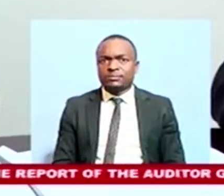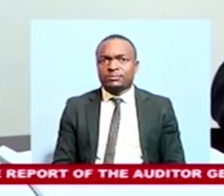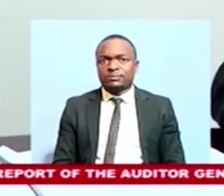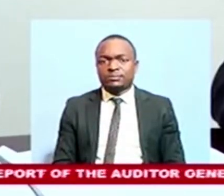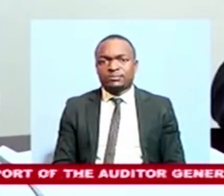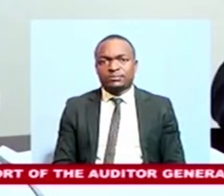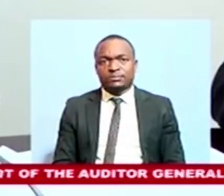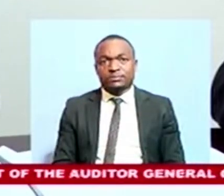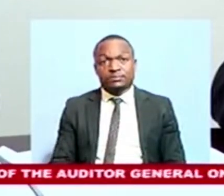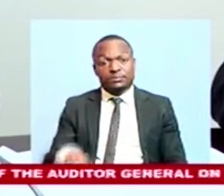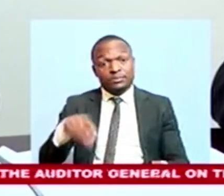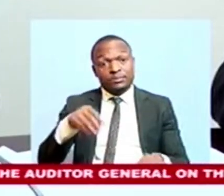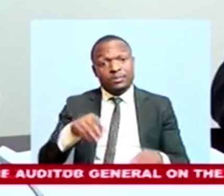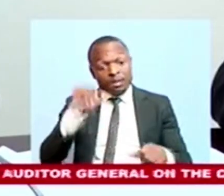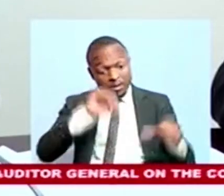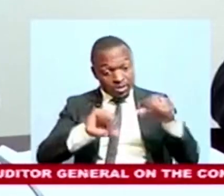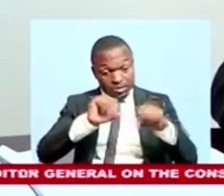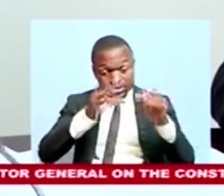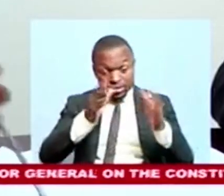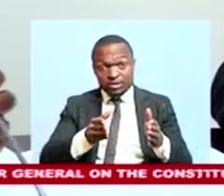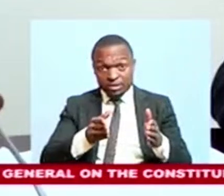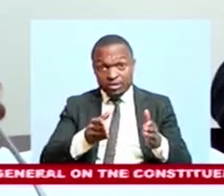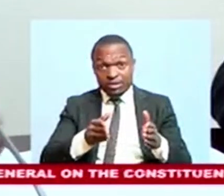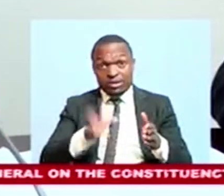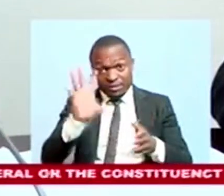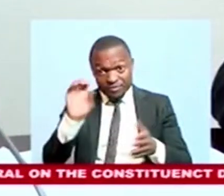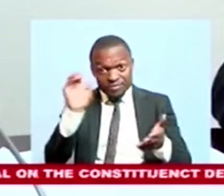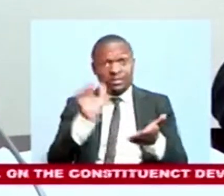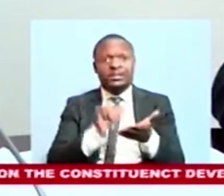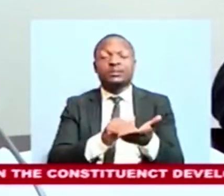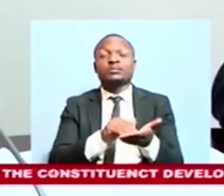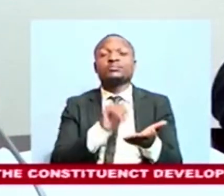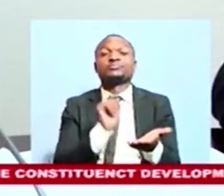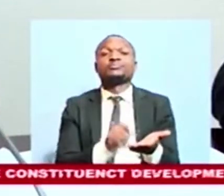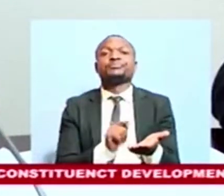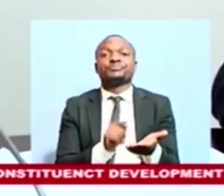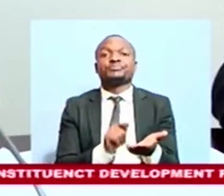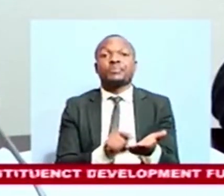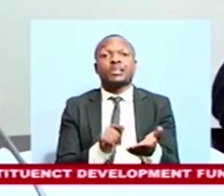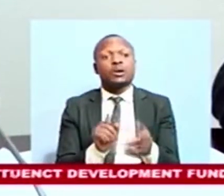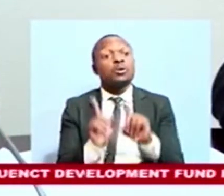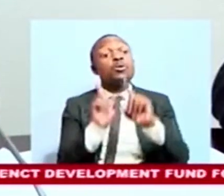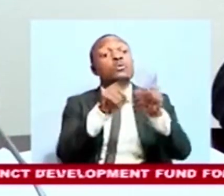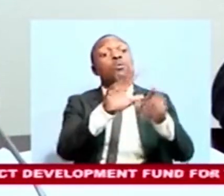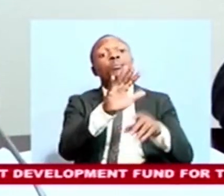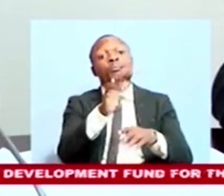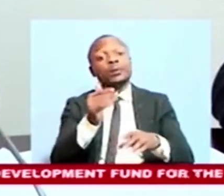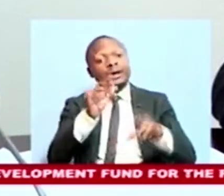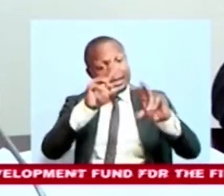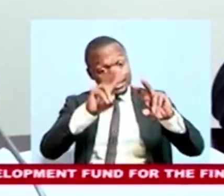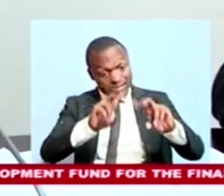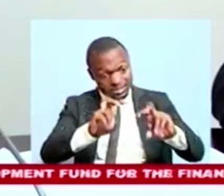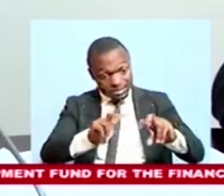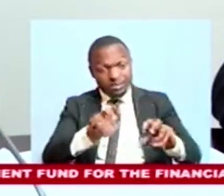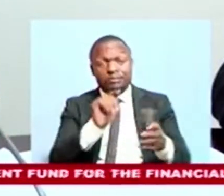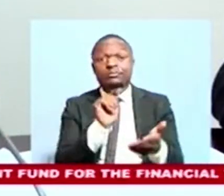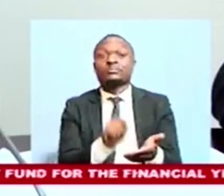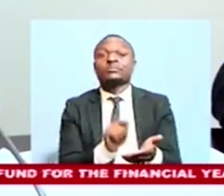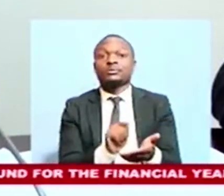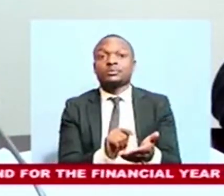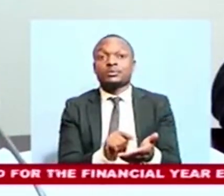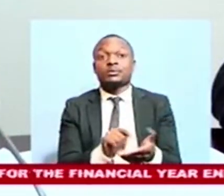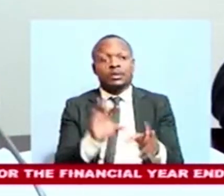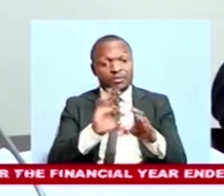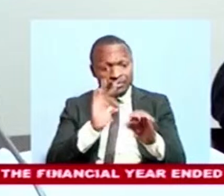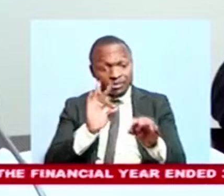In external auditors, there is a 50,000. Please go back and check on it, find